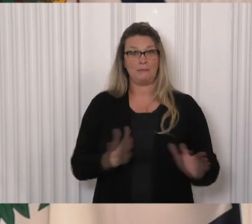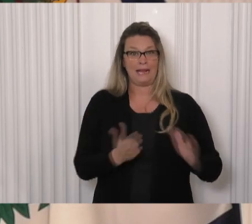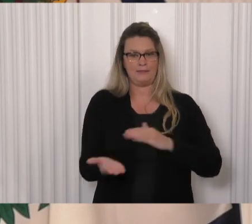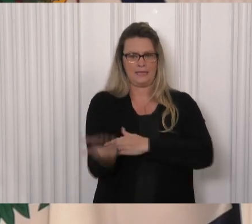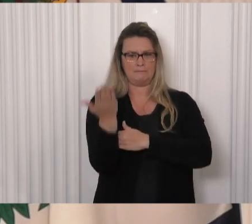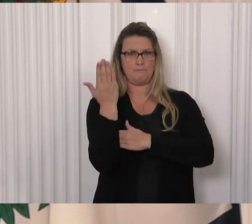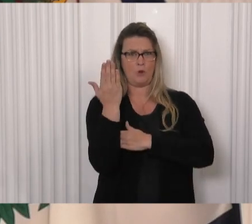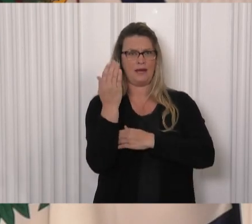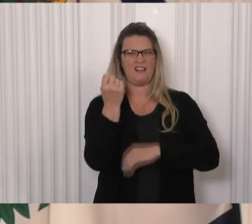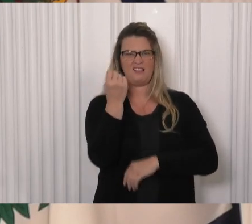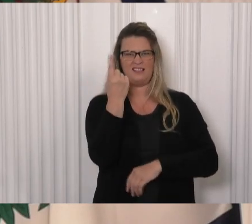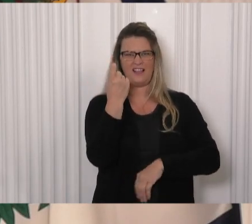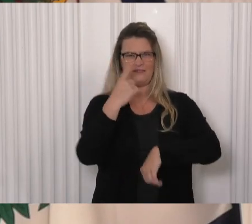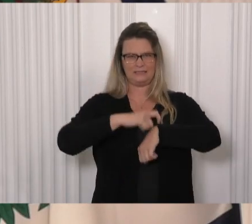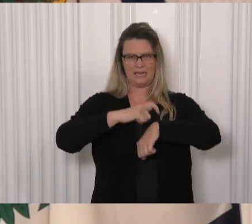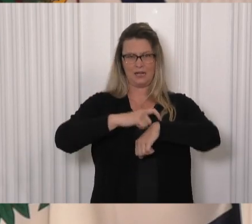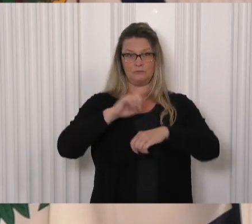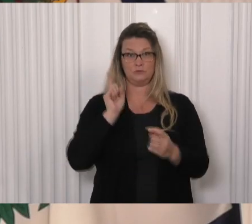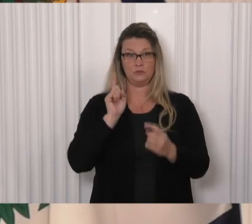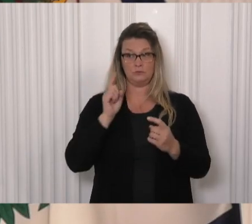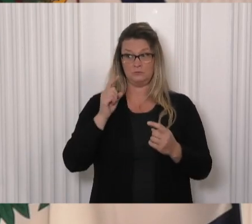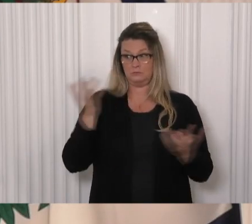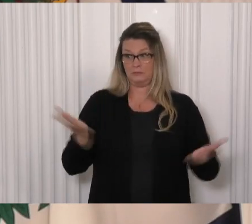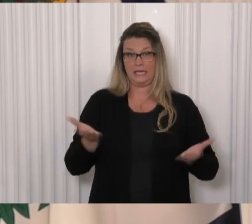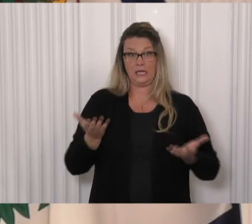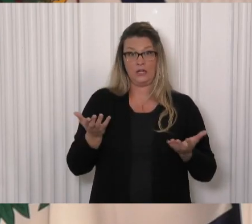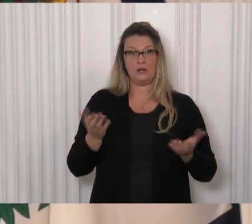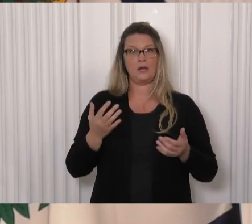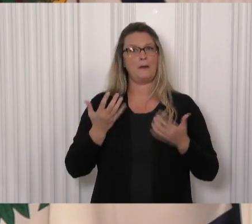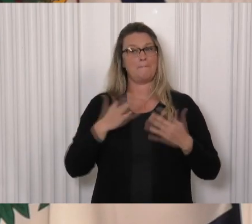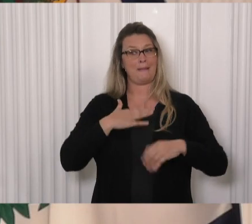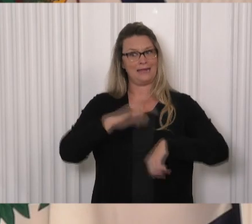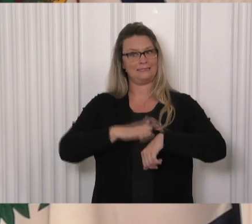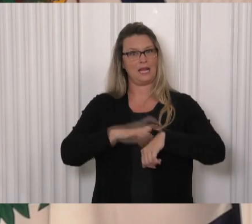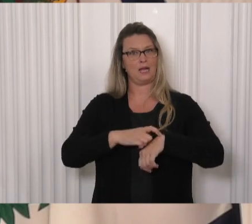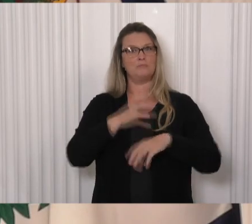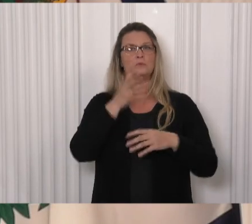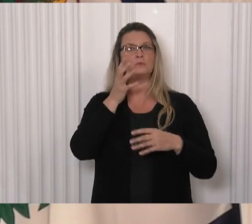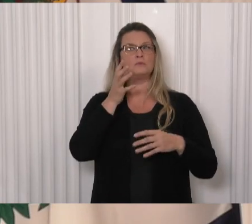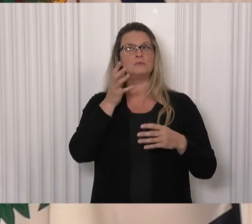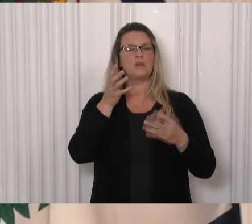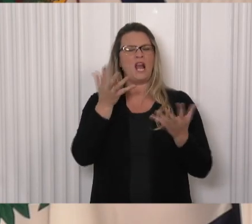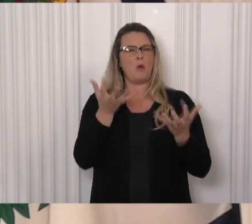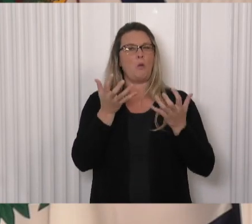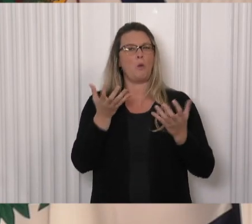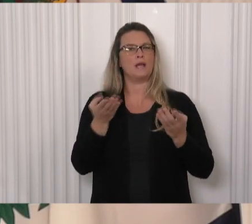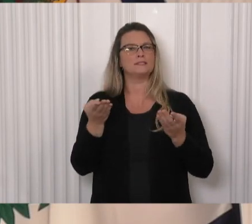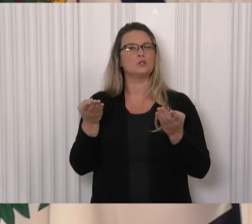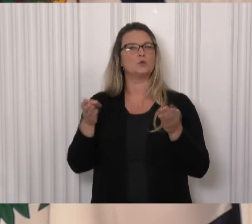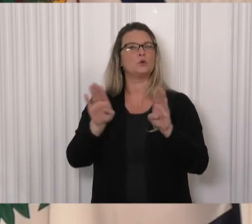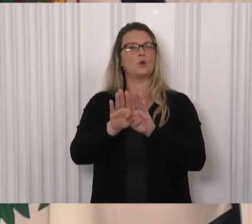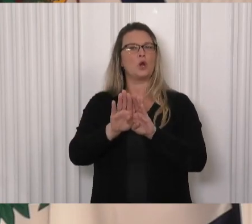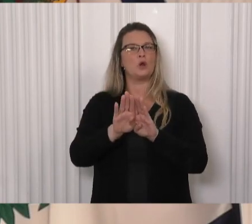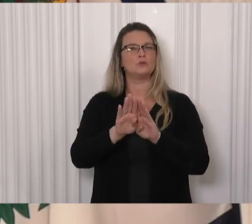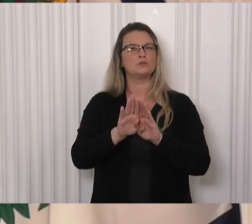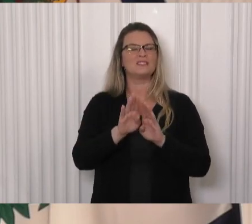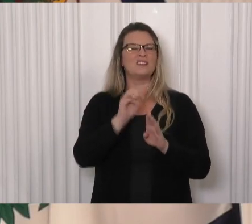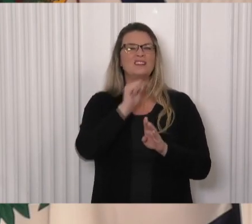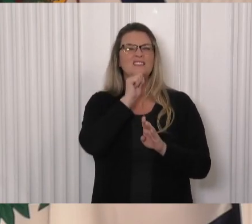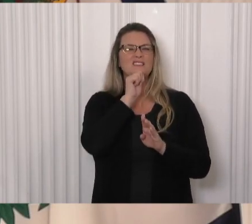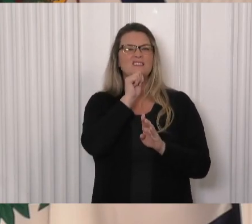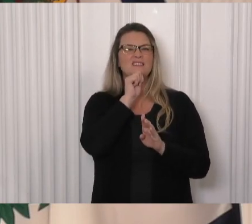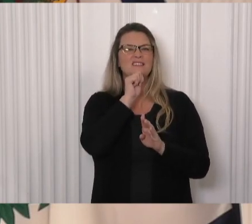morning, my intentions was at that time to close all of the